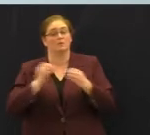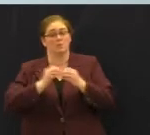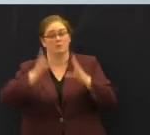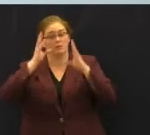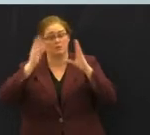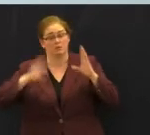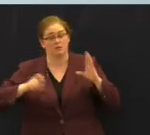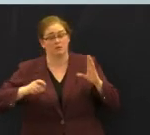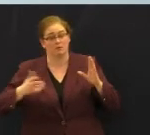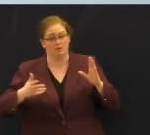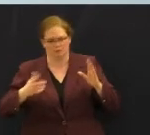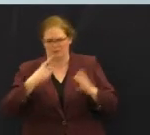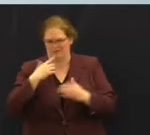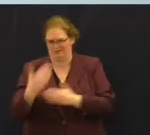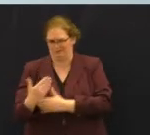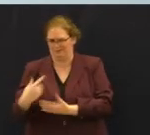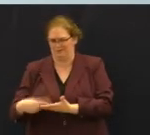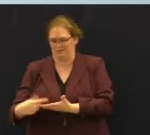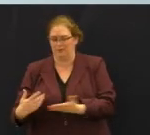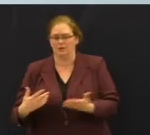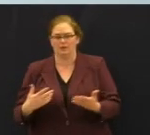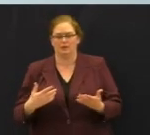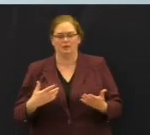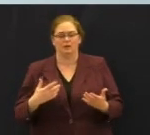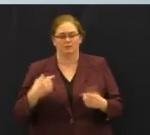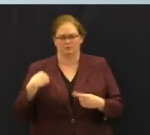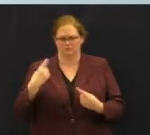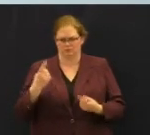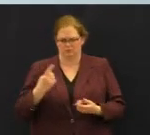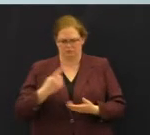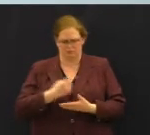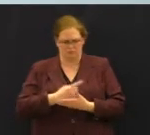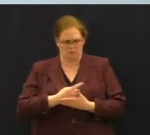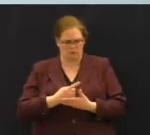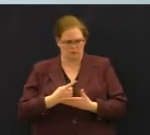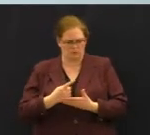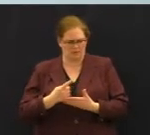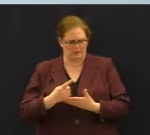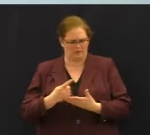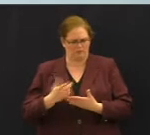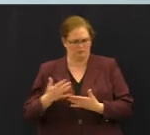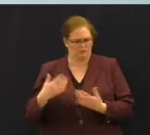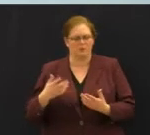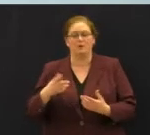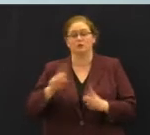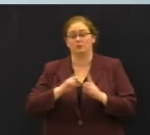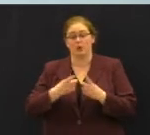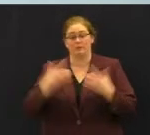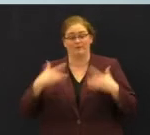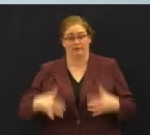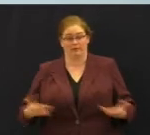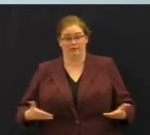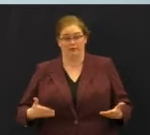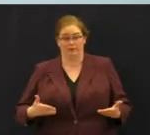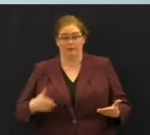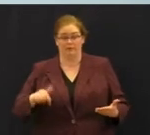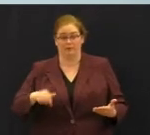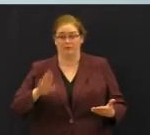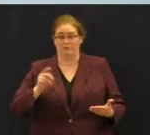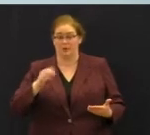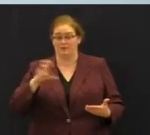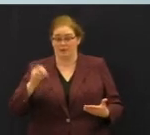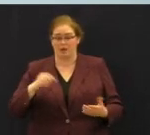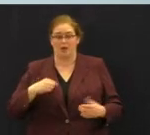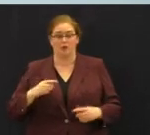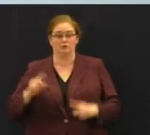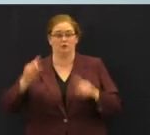and we were just talking this morning about it, is over the past week or so, our Department of Health here in Bucks County has gone out